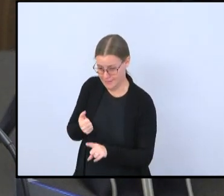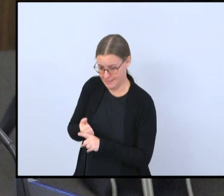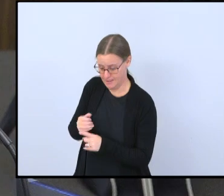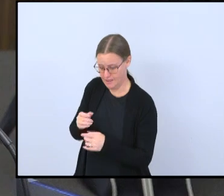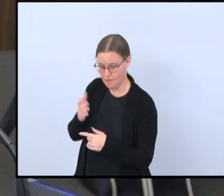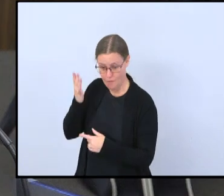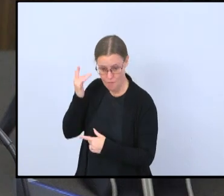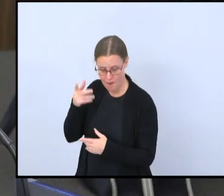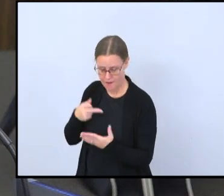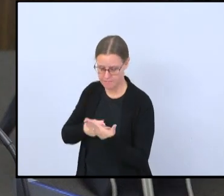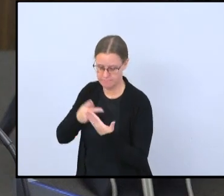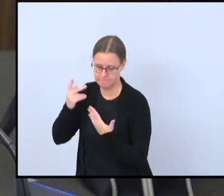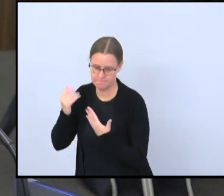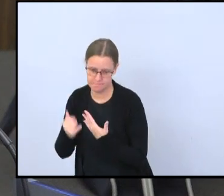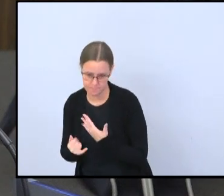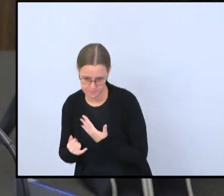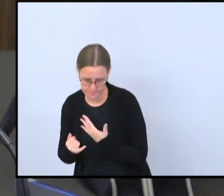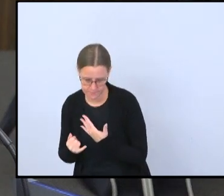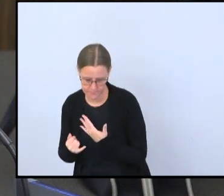programming. So there is less